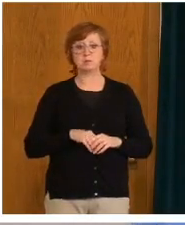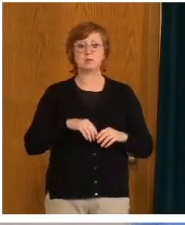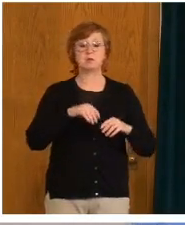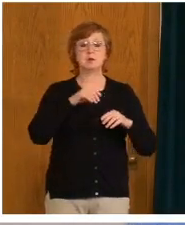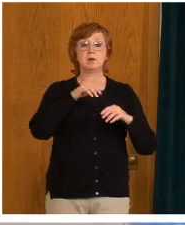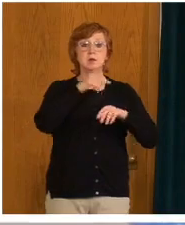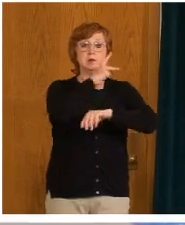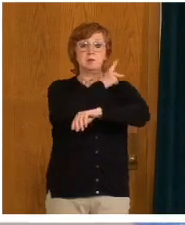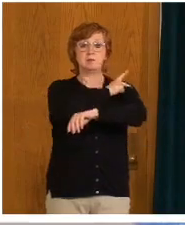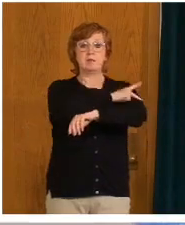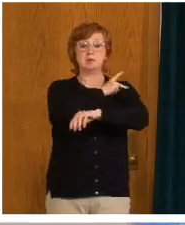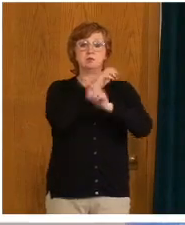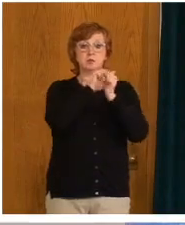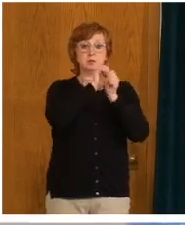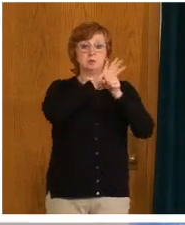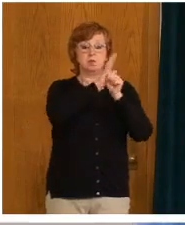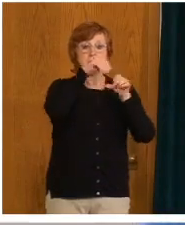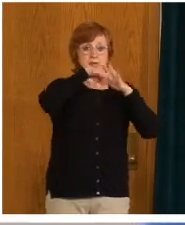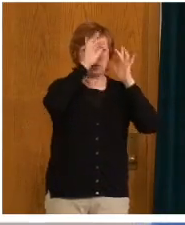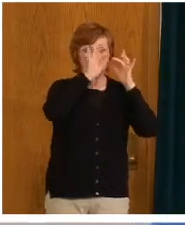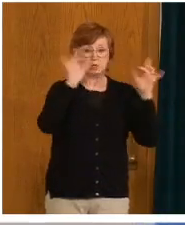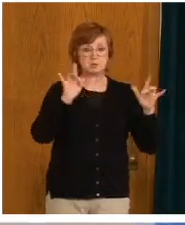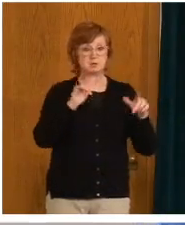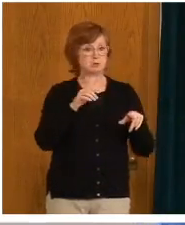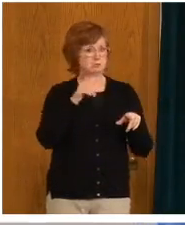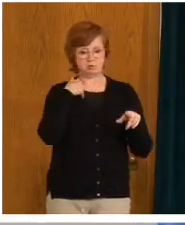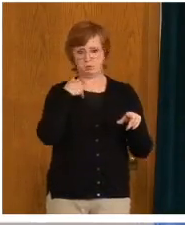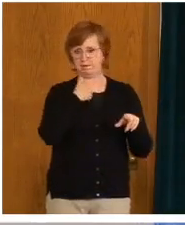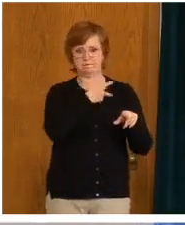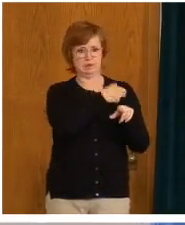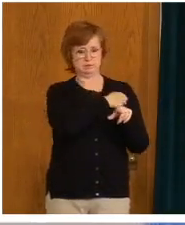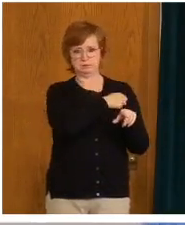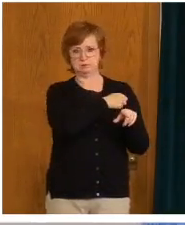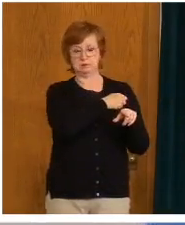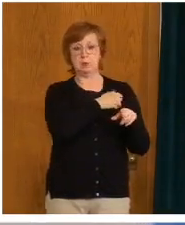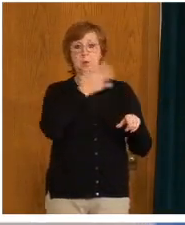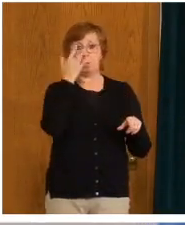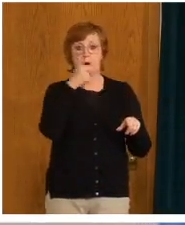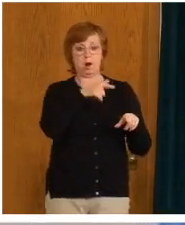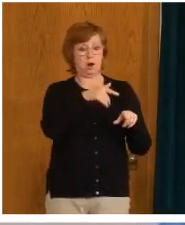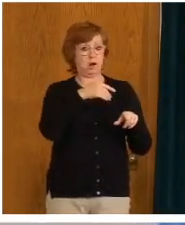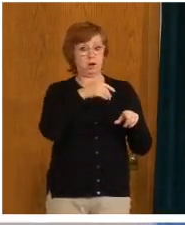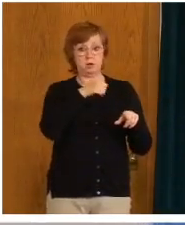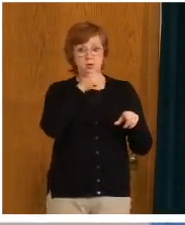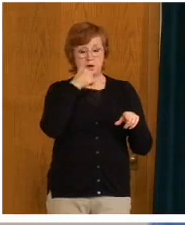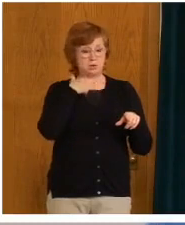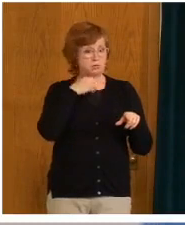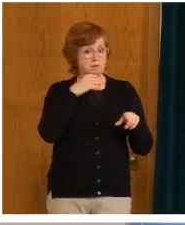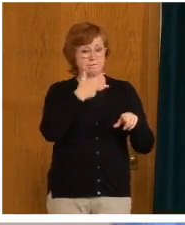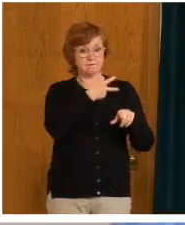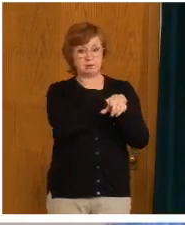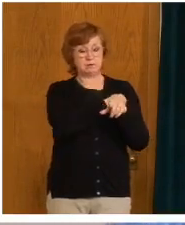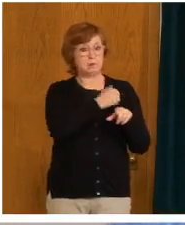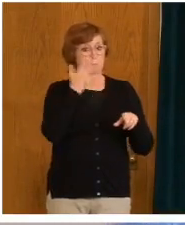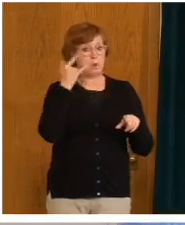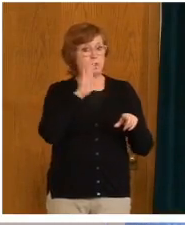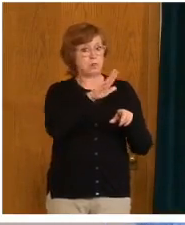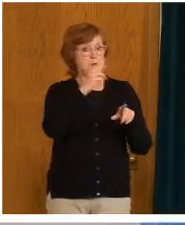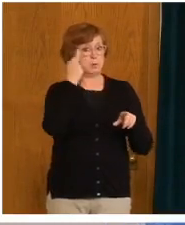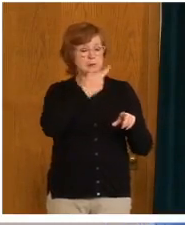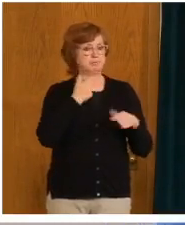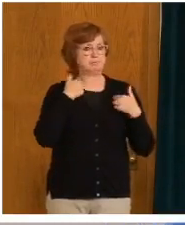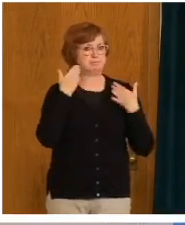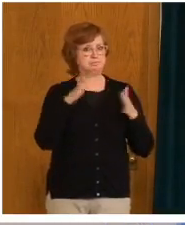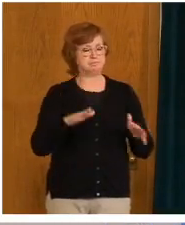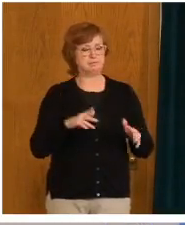receive vaccine that were eligible to receive. But I can't speak to why, in fact, they might not be vaccinated. They may have some